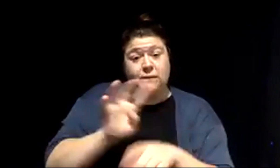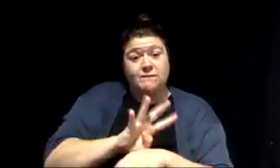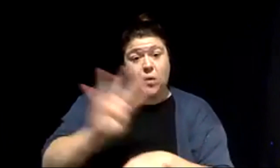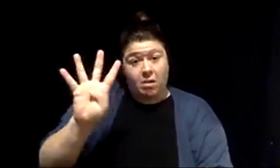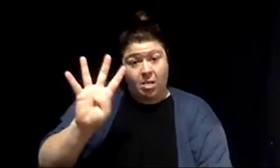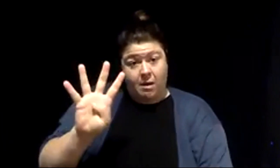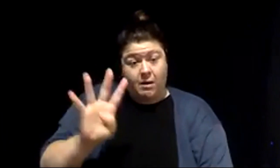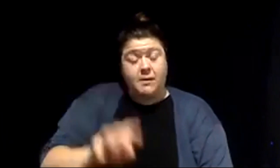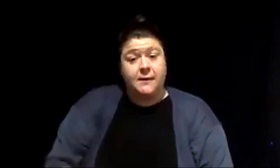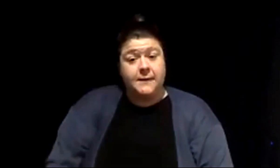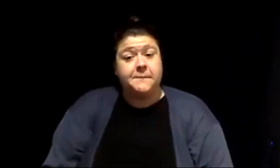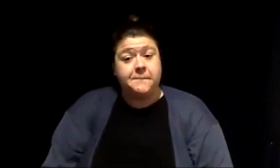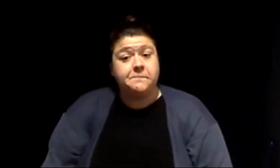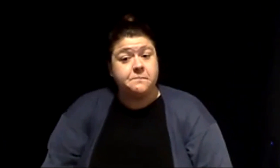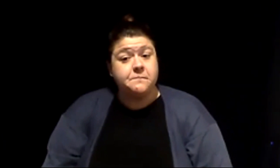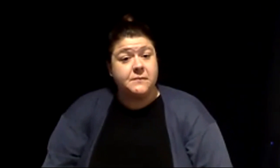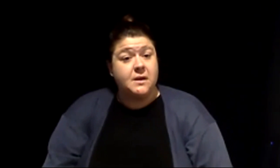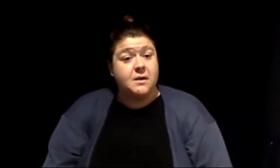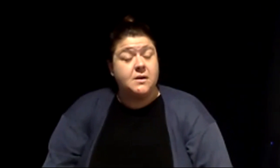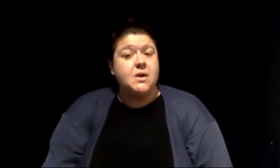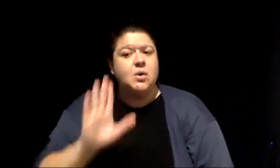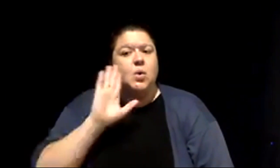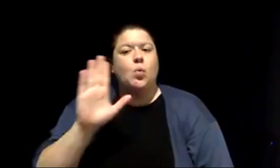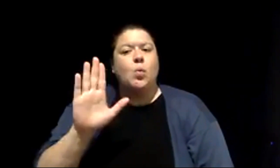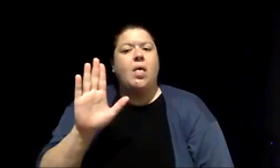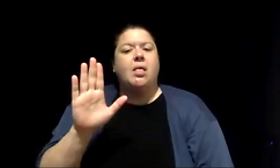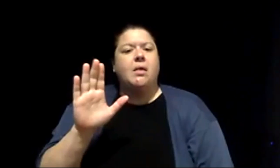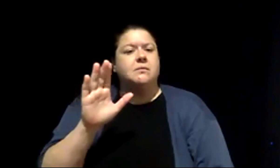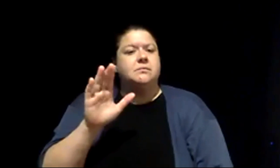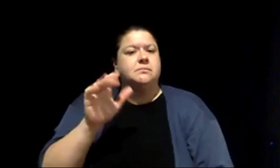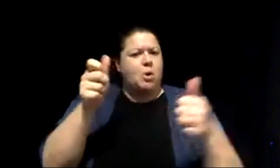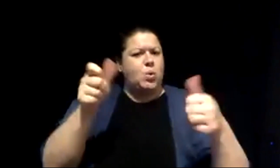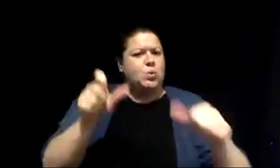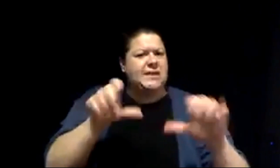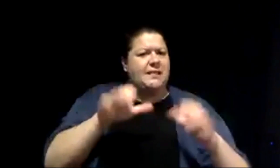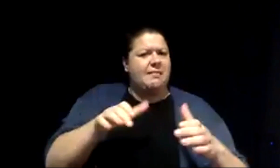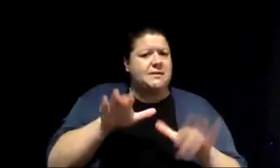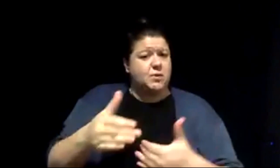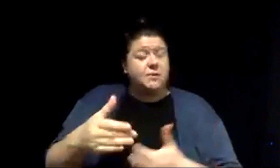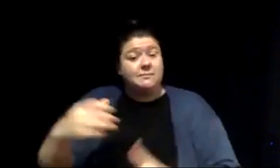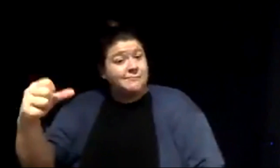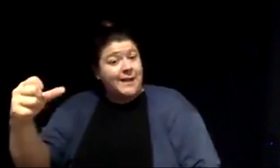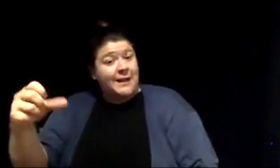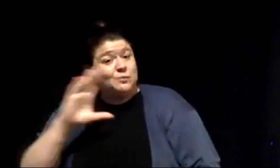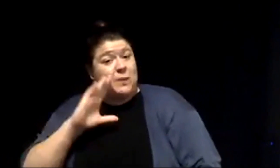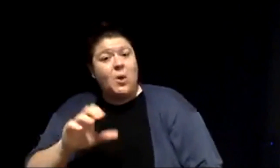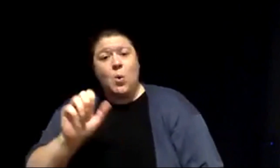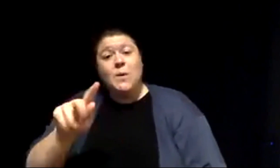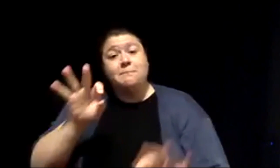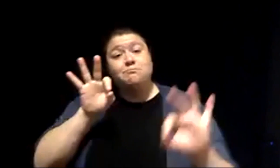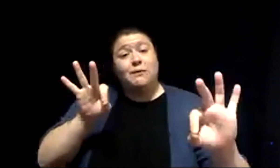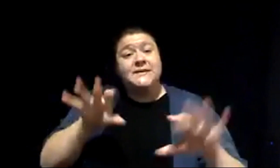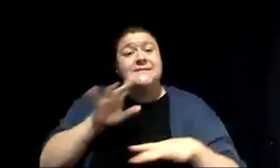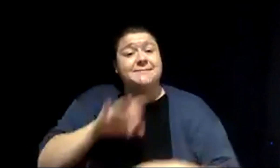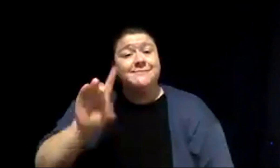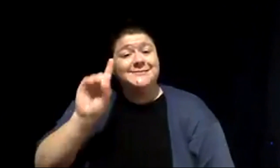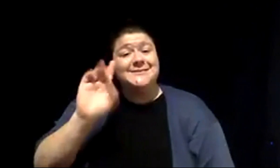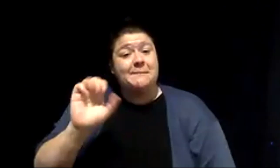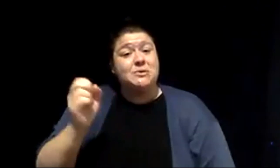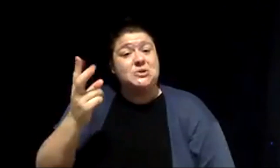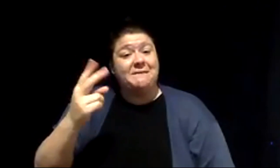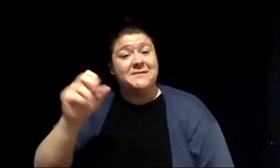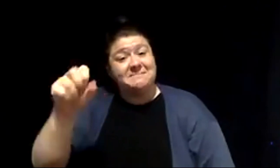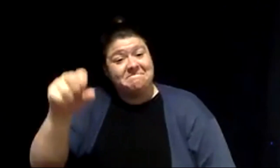And you're going to put this on the classroom, right? Yeah. Okay, perfect. Yeah, December the 12th.